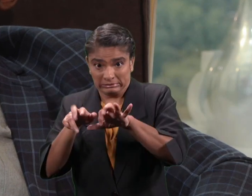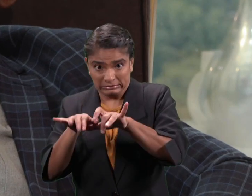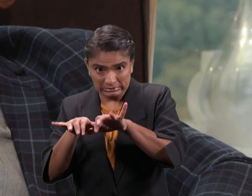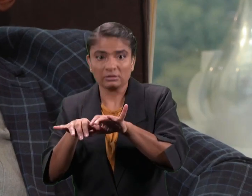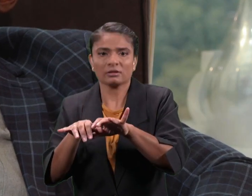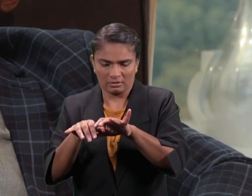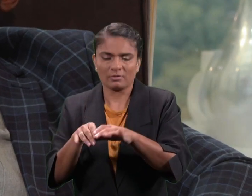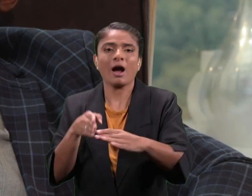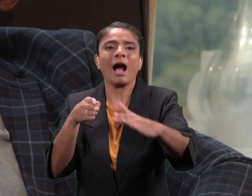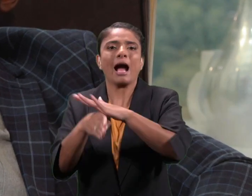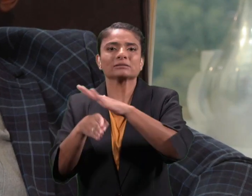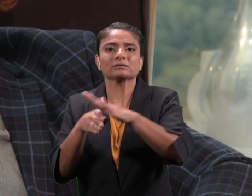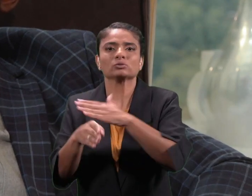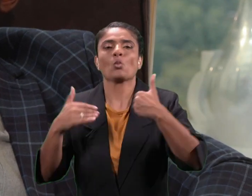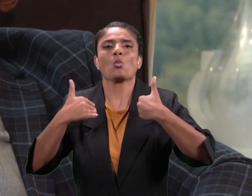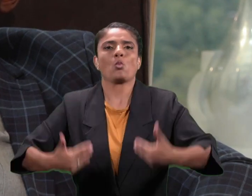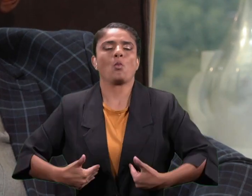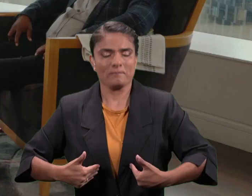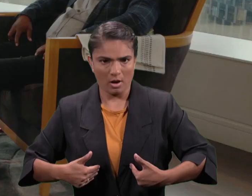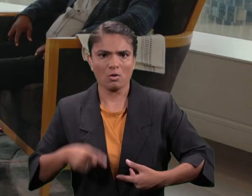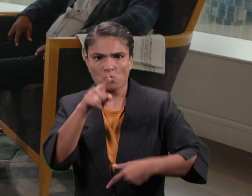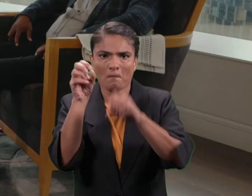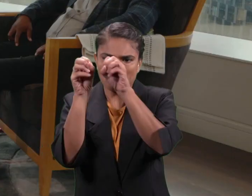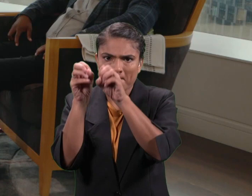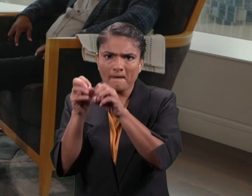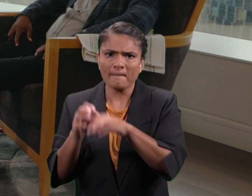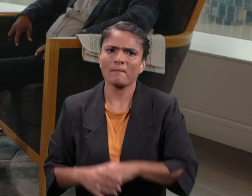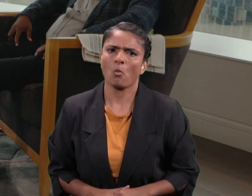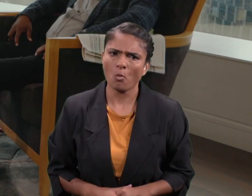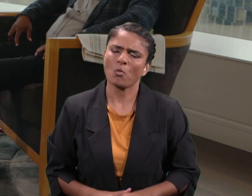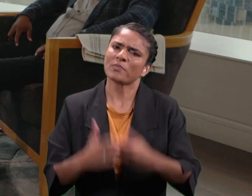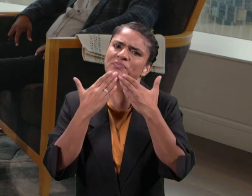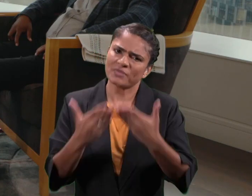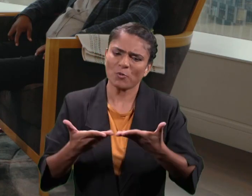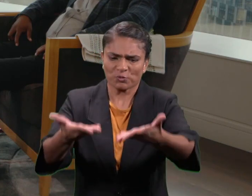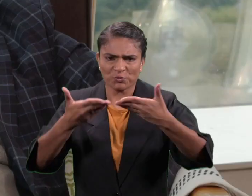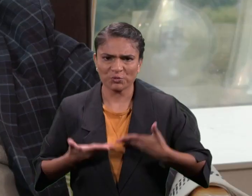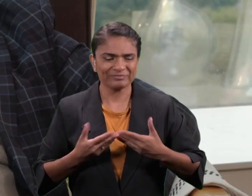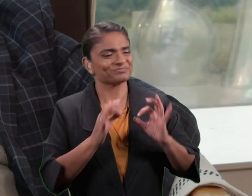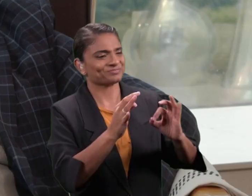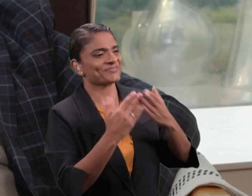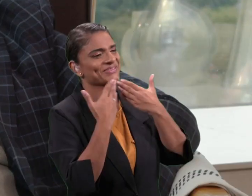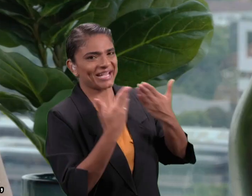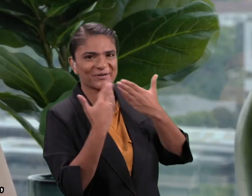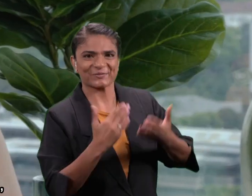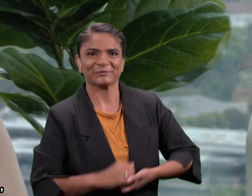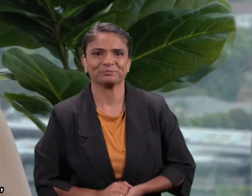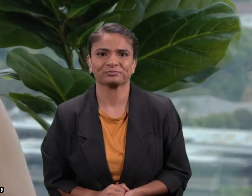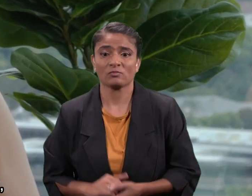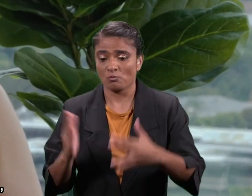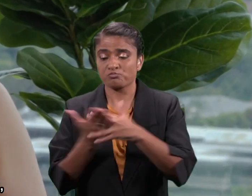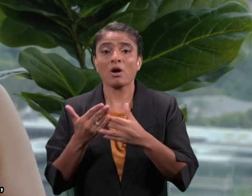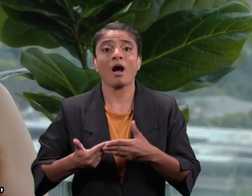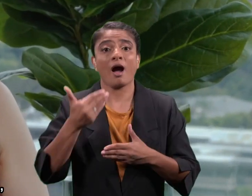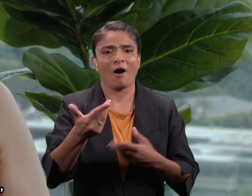world.co.za. It's for Access Human Solutions. Lubabalo, it's been a pleasure having you here with us today. Thank you, Helga. After the